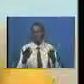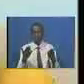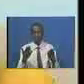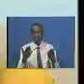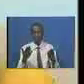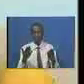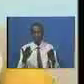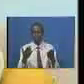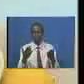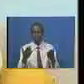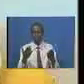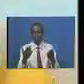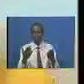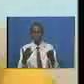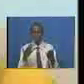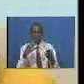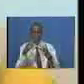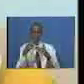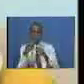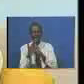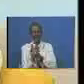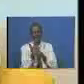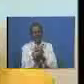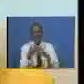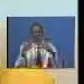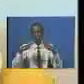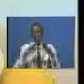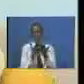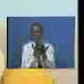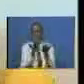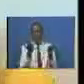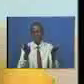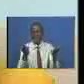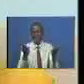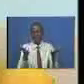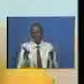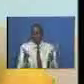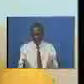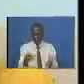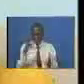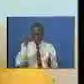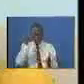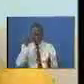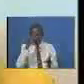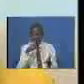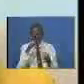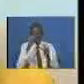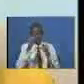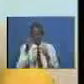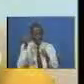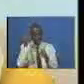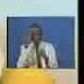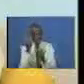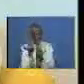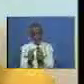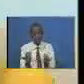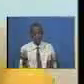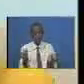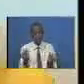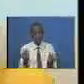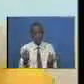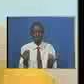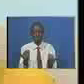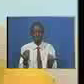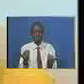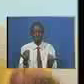we have you know me we have a lot of people they are there so parents can actually see that my child can also grow beautifully like this and